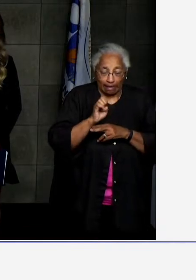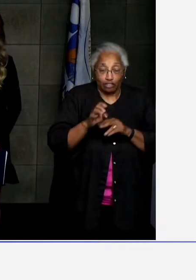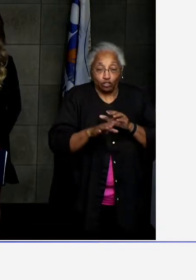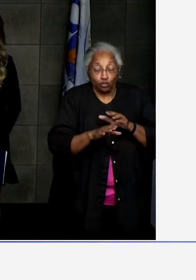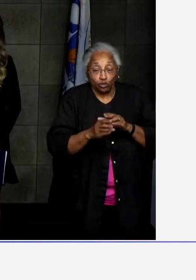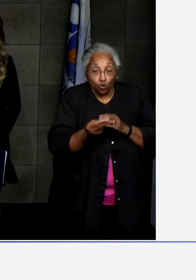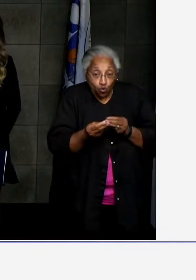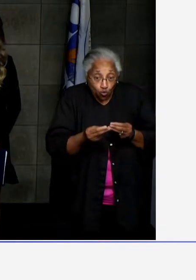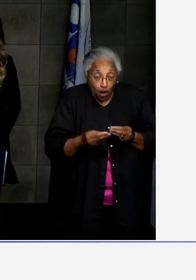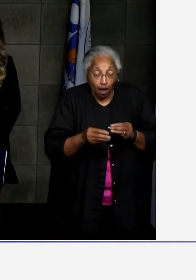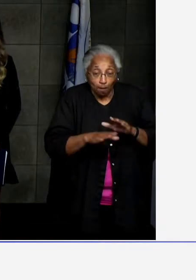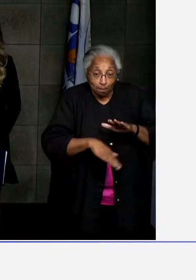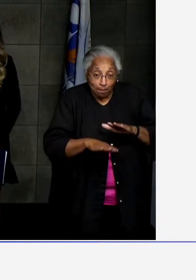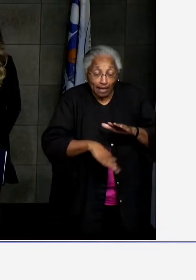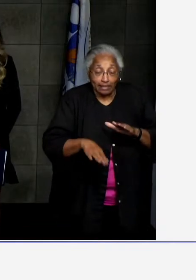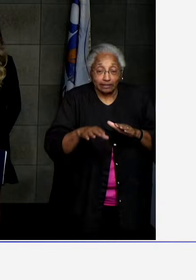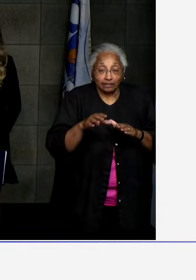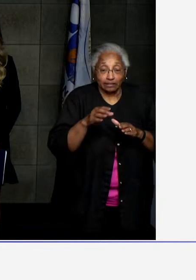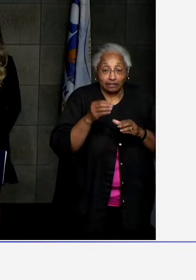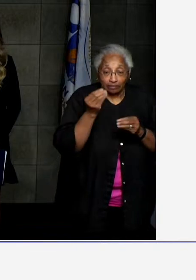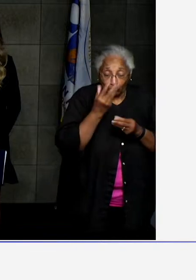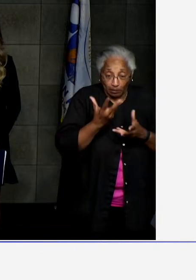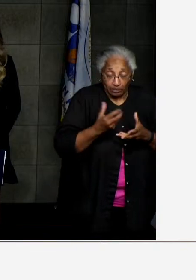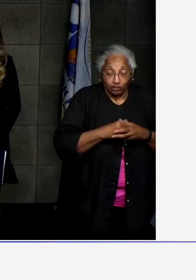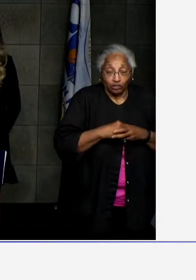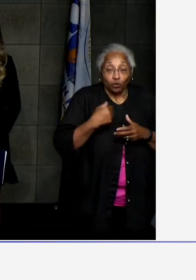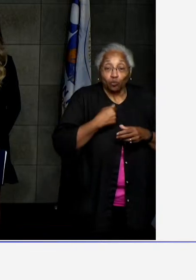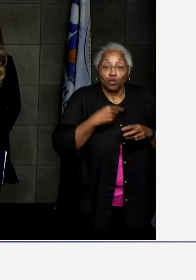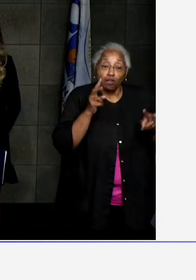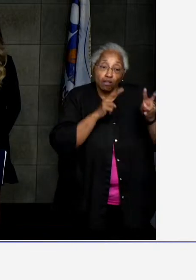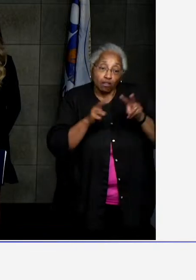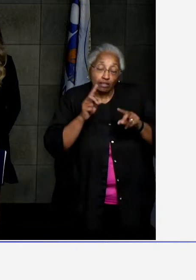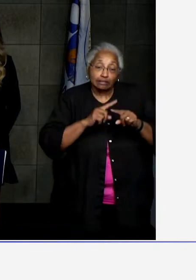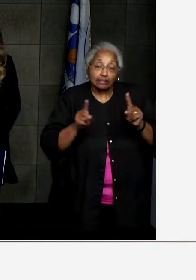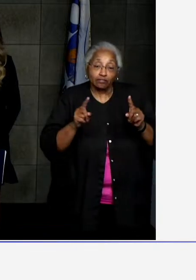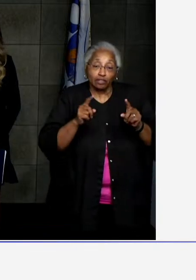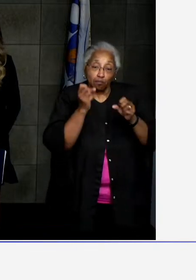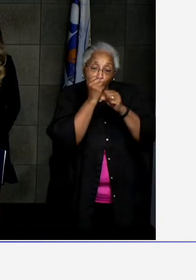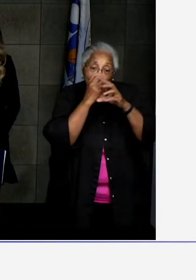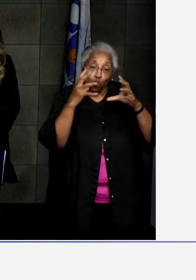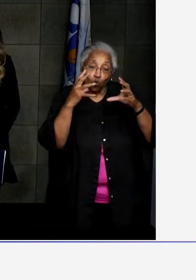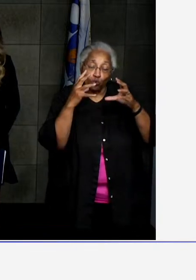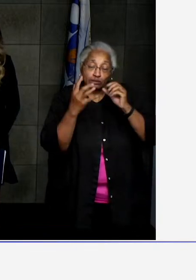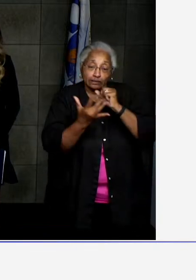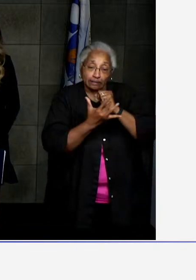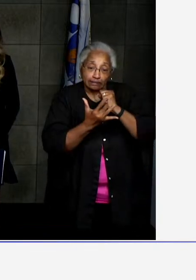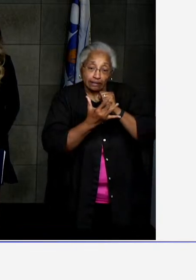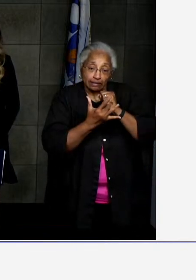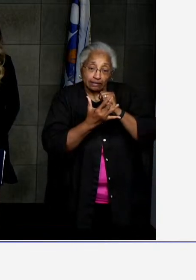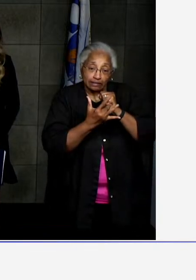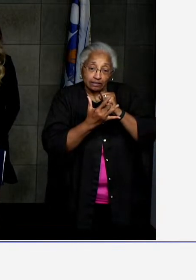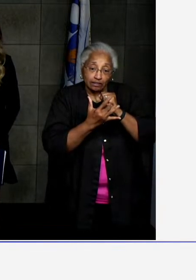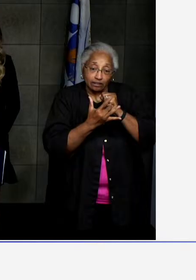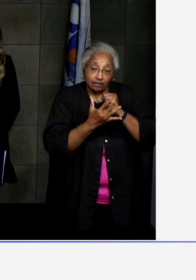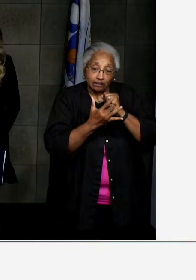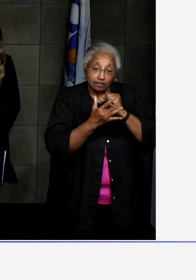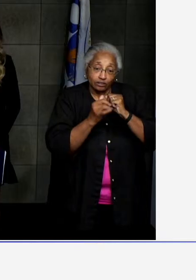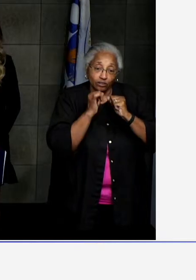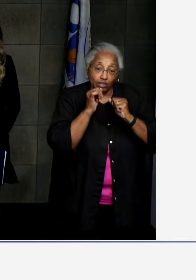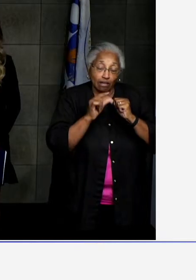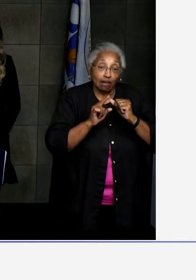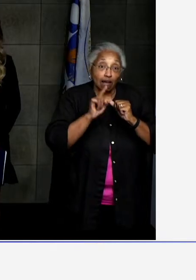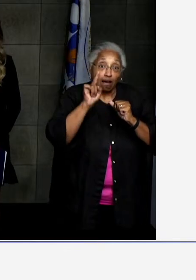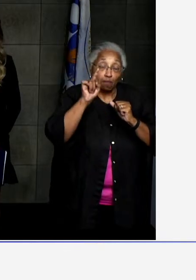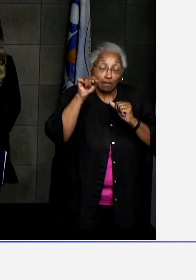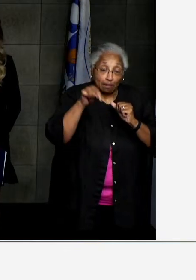actually going to work with industry. You know, we're looking at different type of balloon technology able to not just go up and back to get the